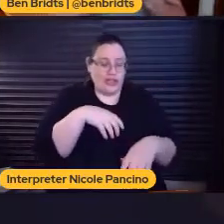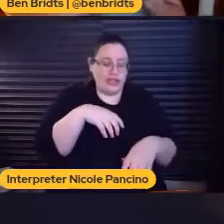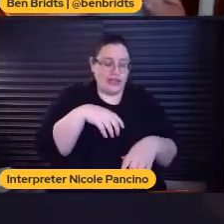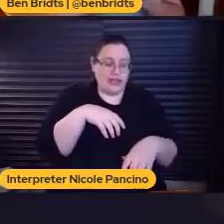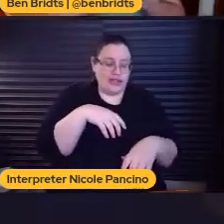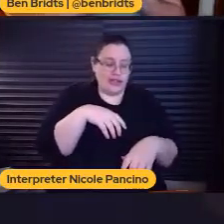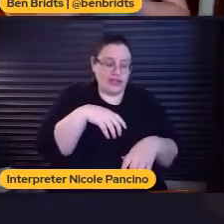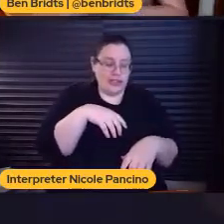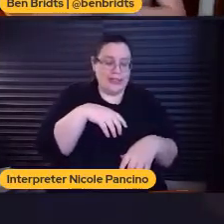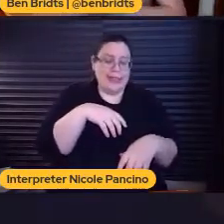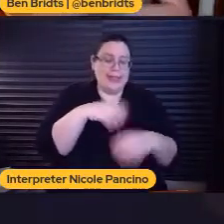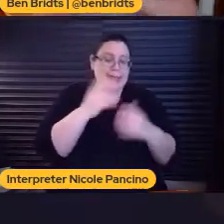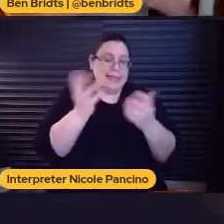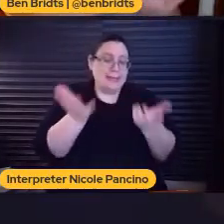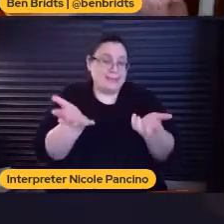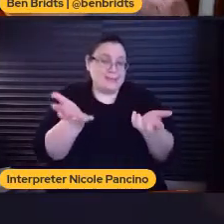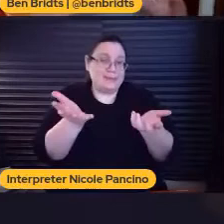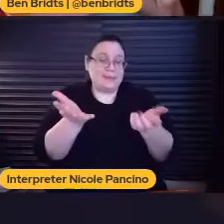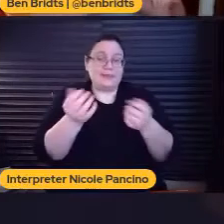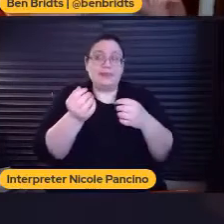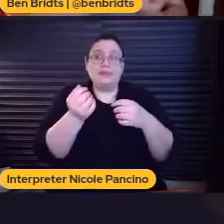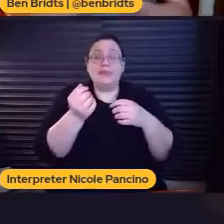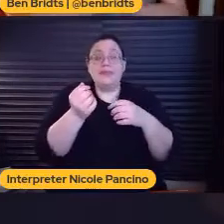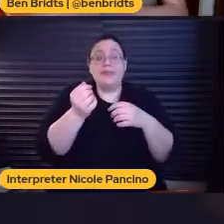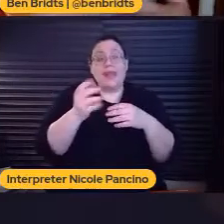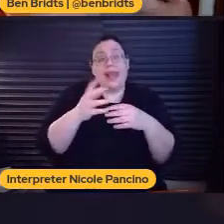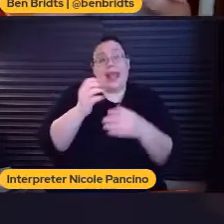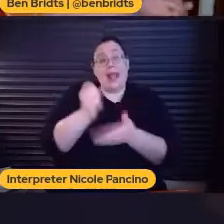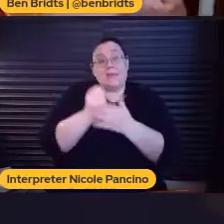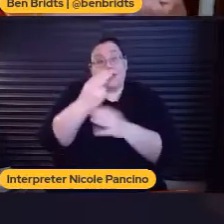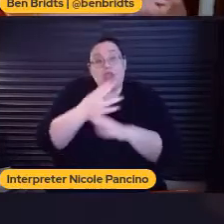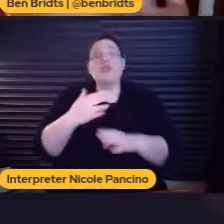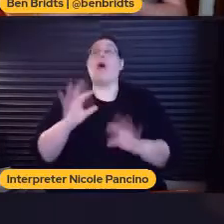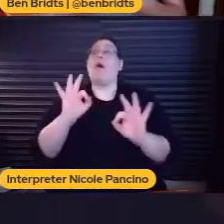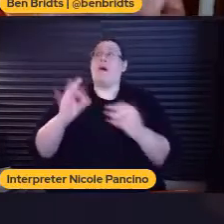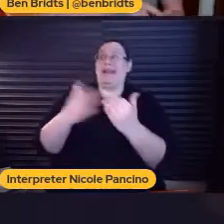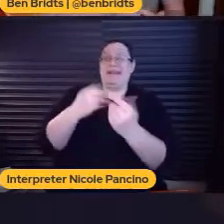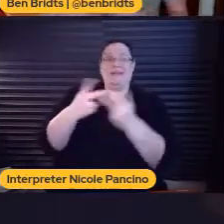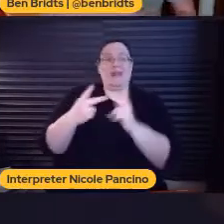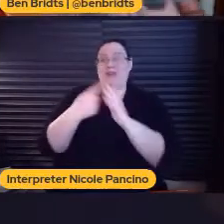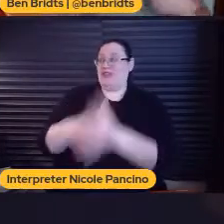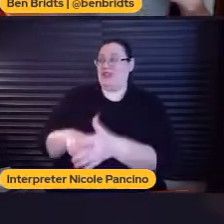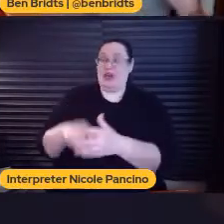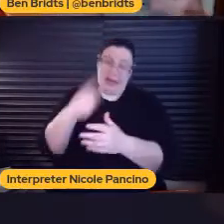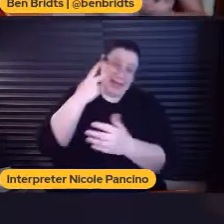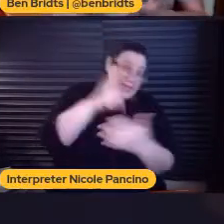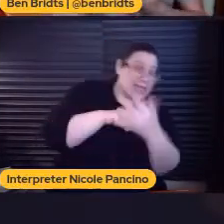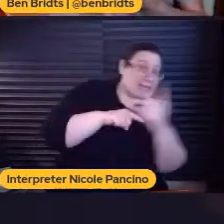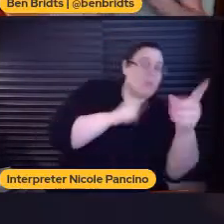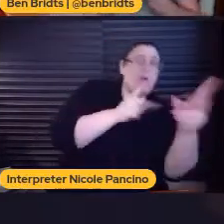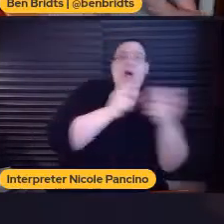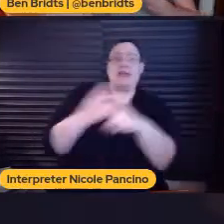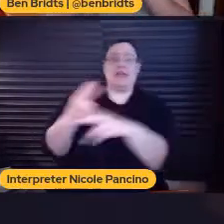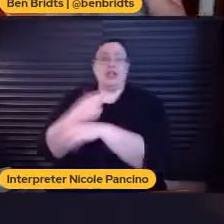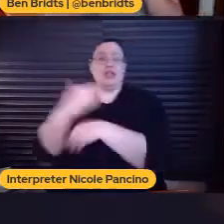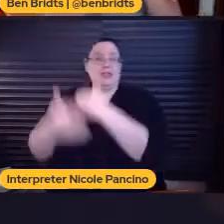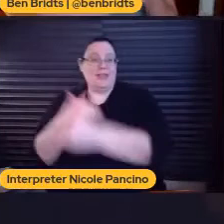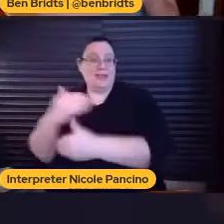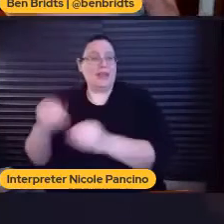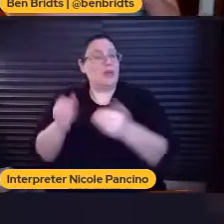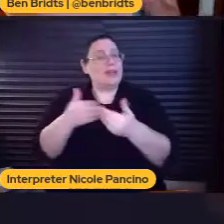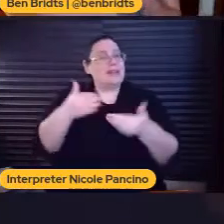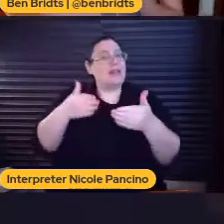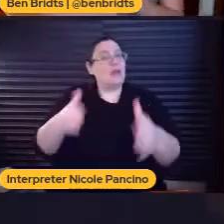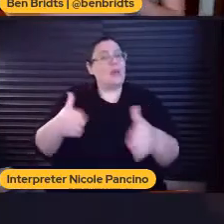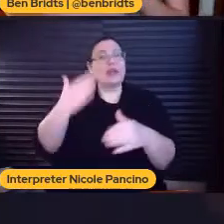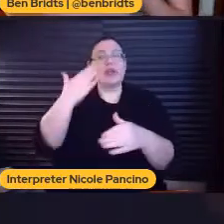Gives the users a very easy place to start, because they can look at that example code and start using it. Also gives them an easy way to know what